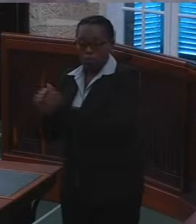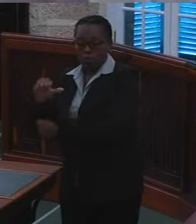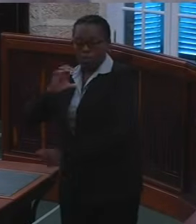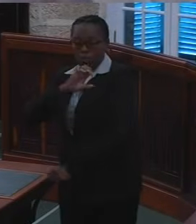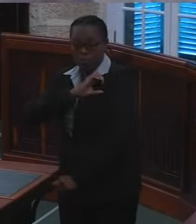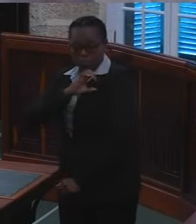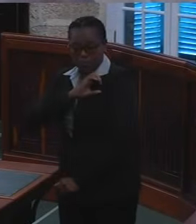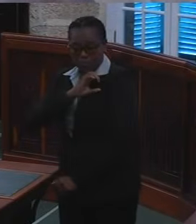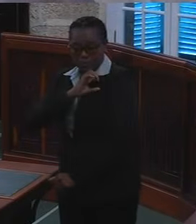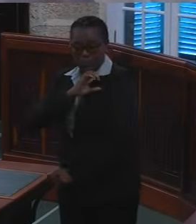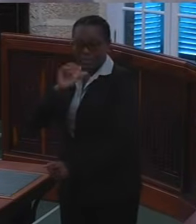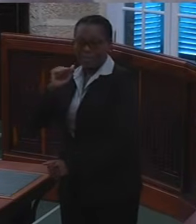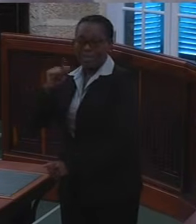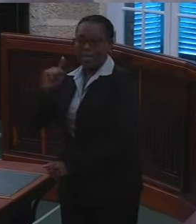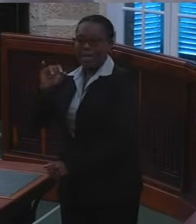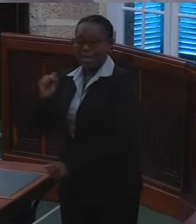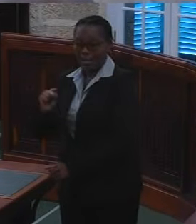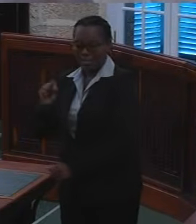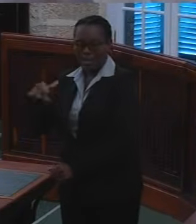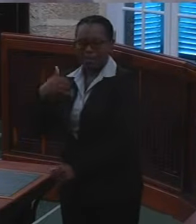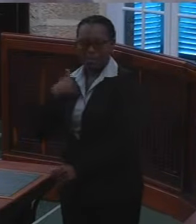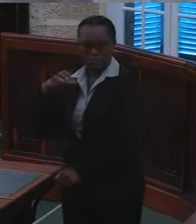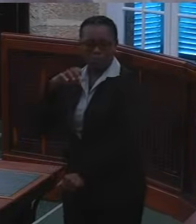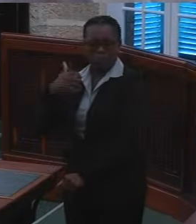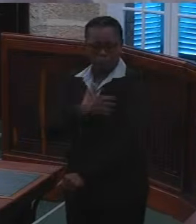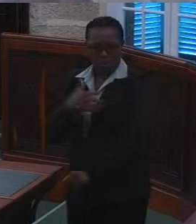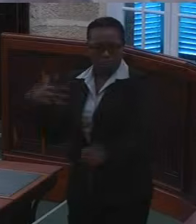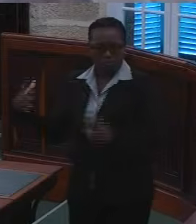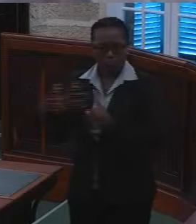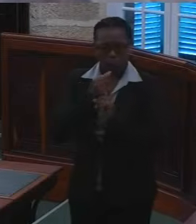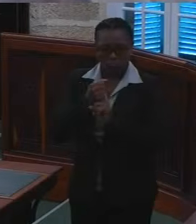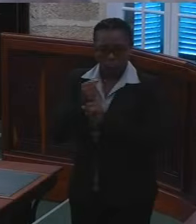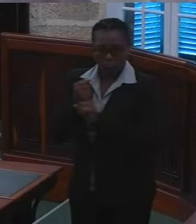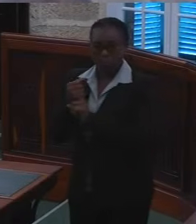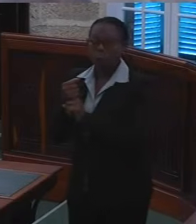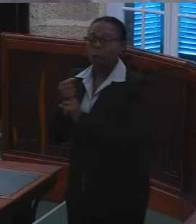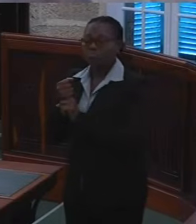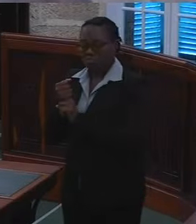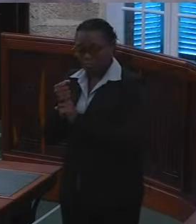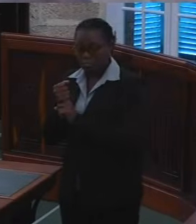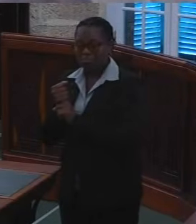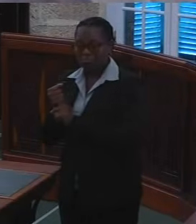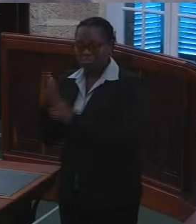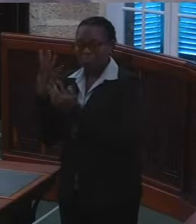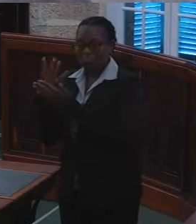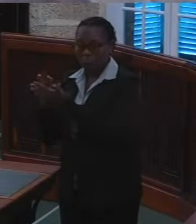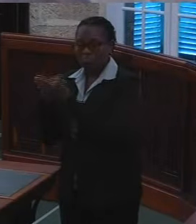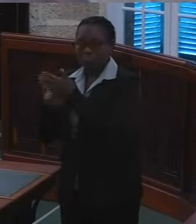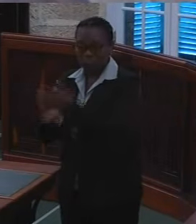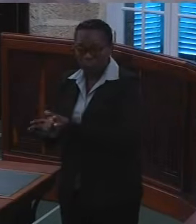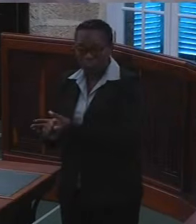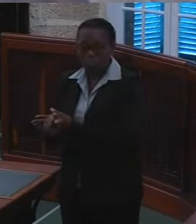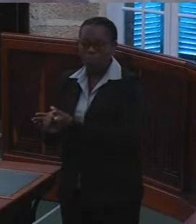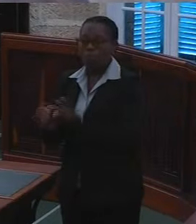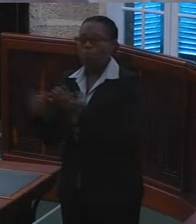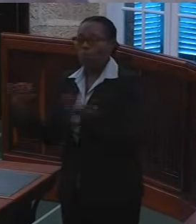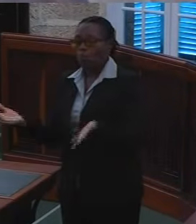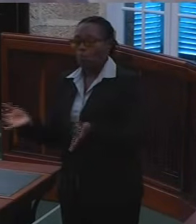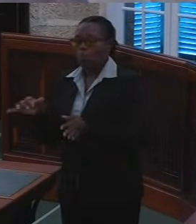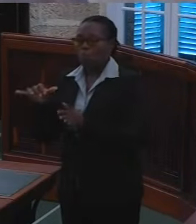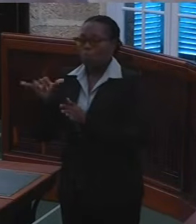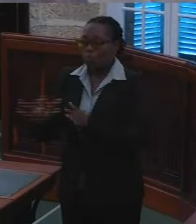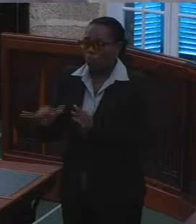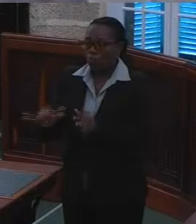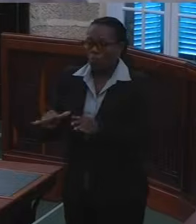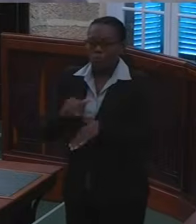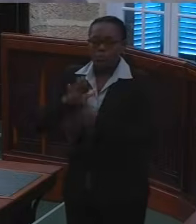a police act. They will have the power to arrest, and that arrest and the whole